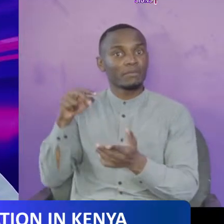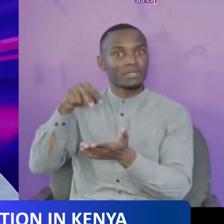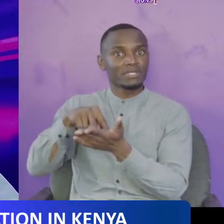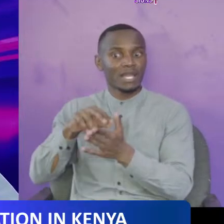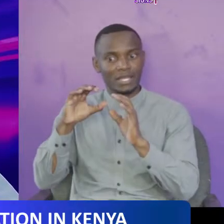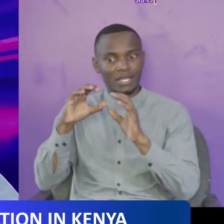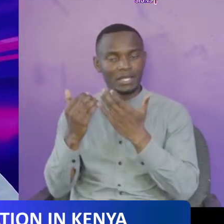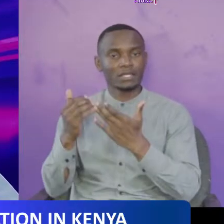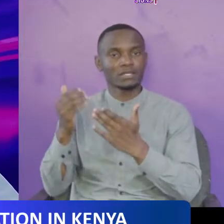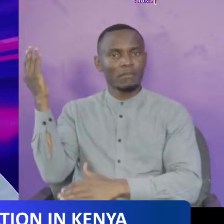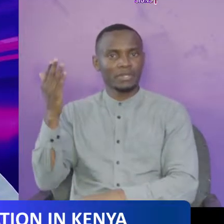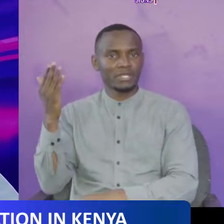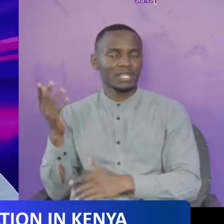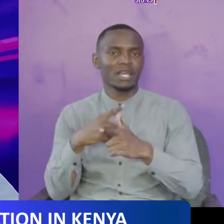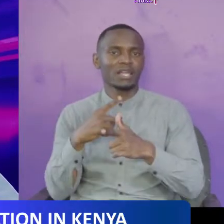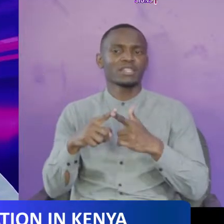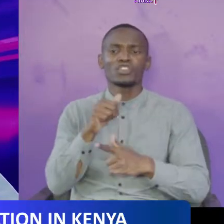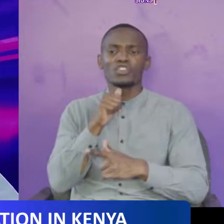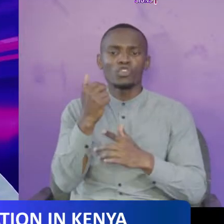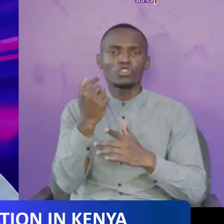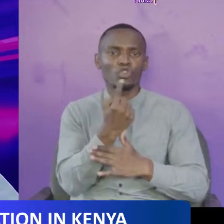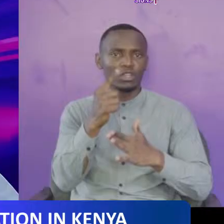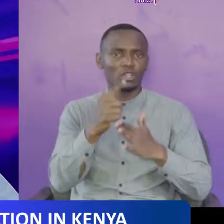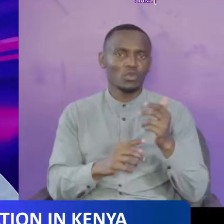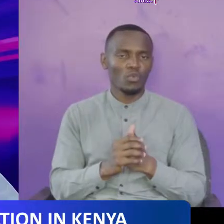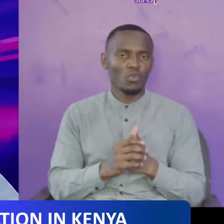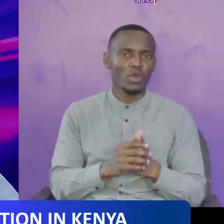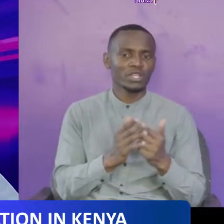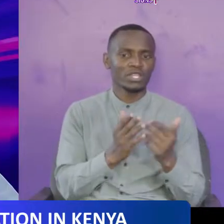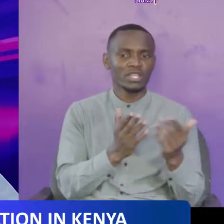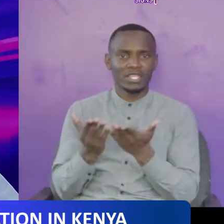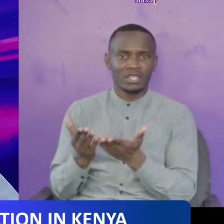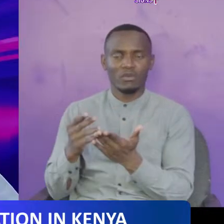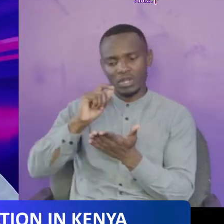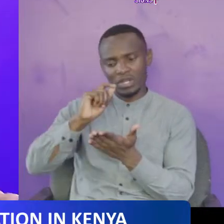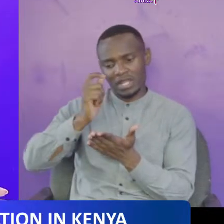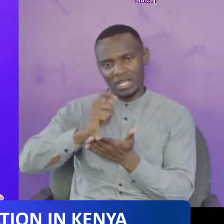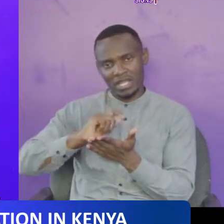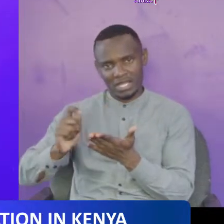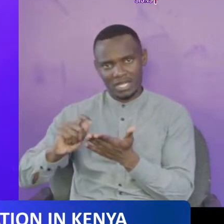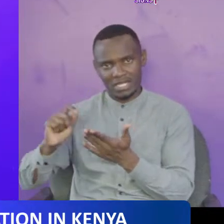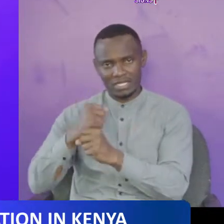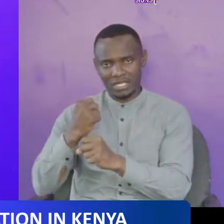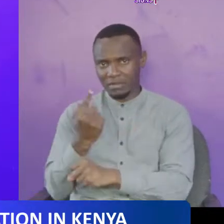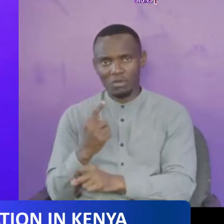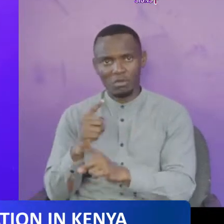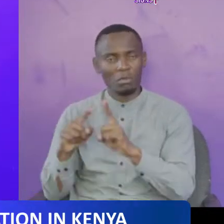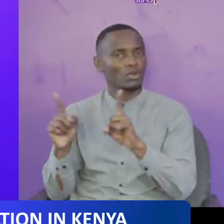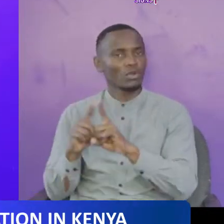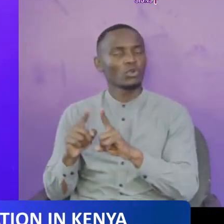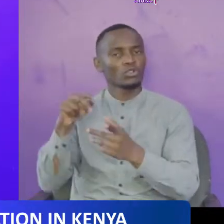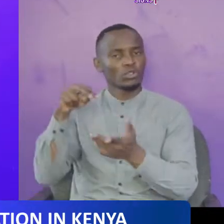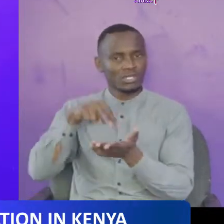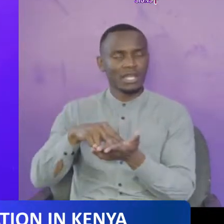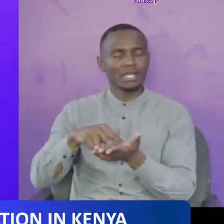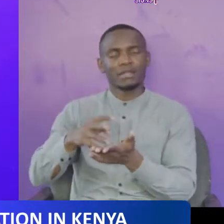so that they are not just dubbing, they're not giving us written assignments only, but they are actually presenting. And they love it, by the way, when